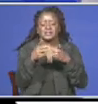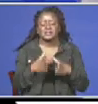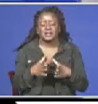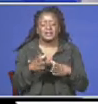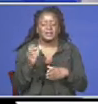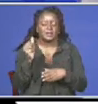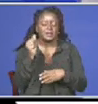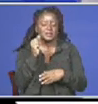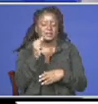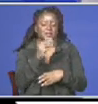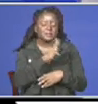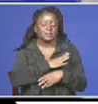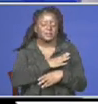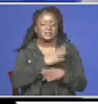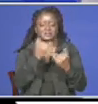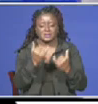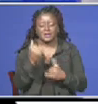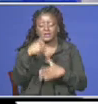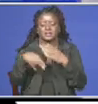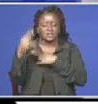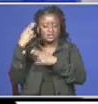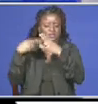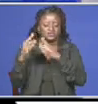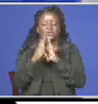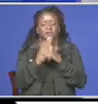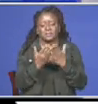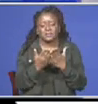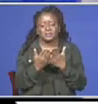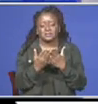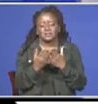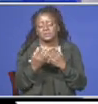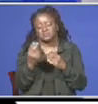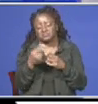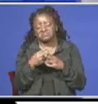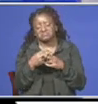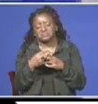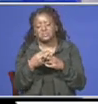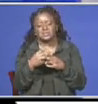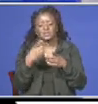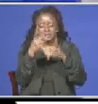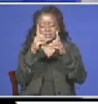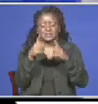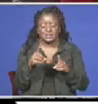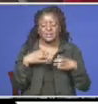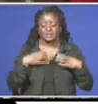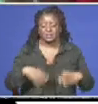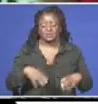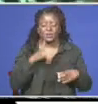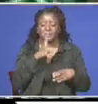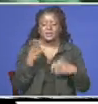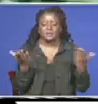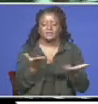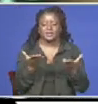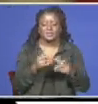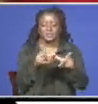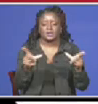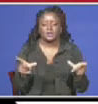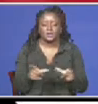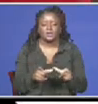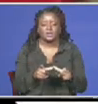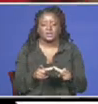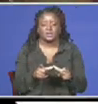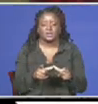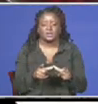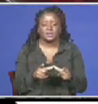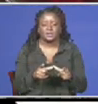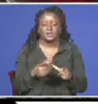the history books. But it's only a matter of time before the designs are available locally. The catwalk was electrified